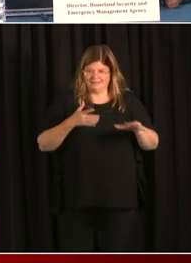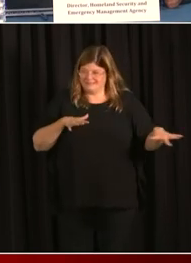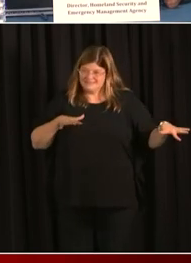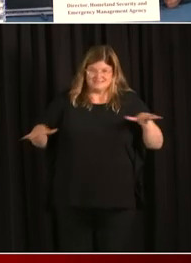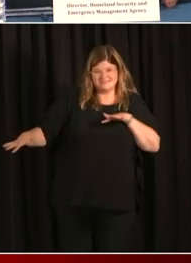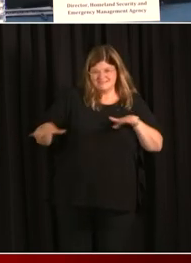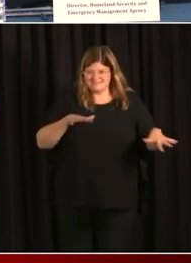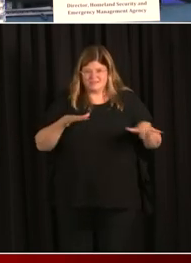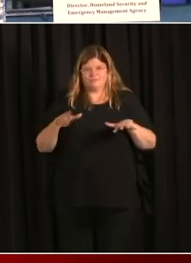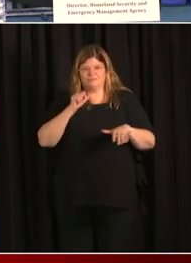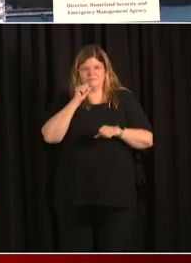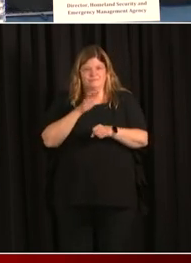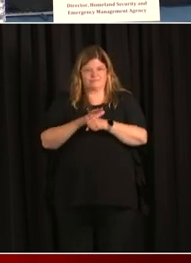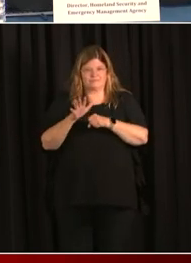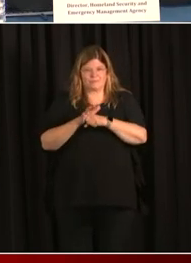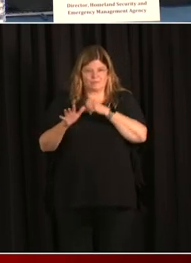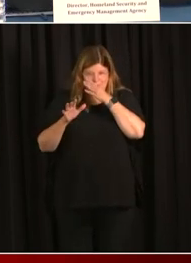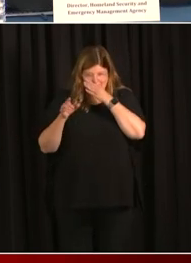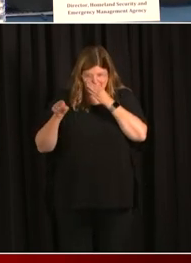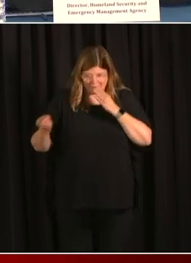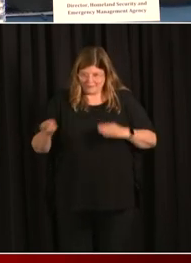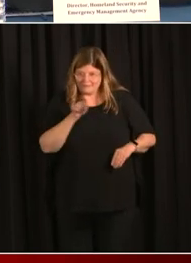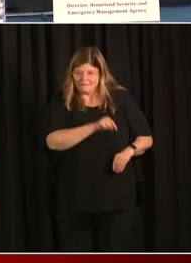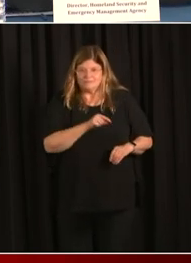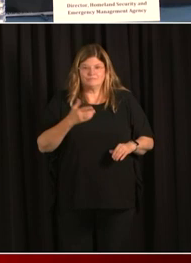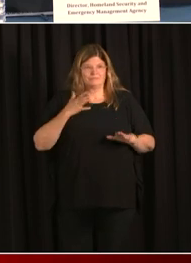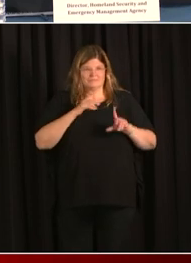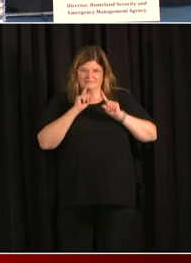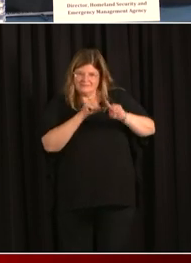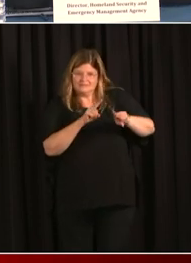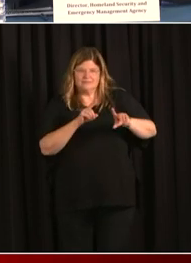million for our response.